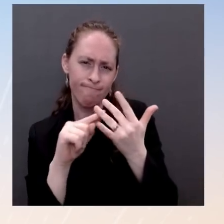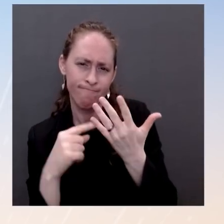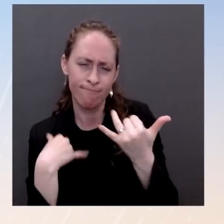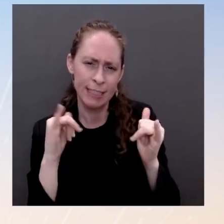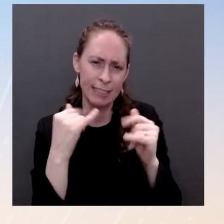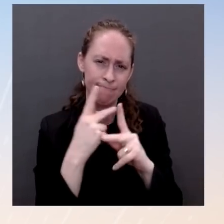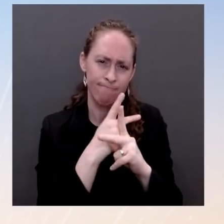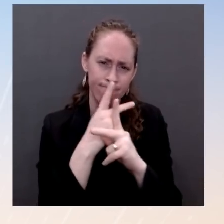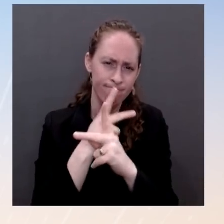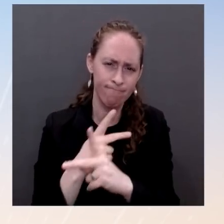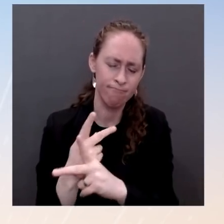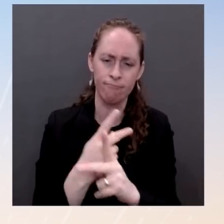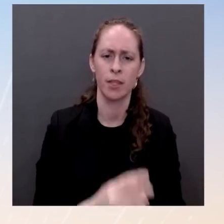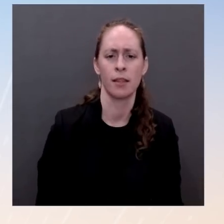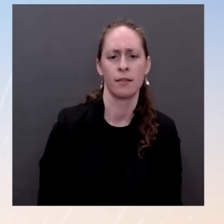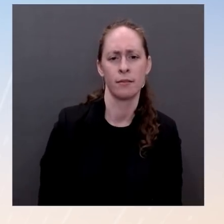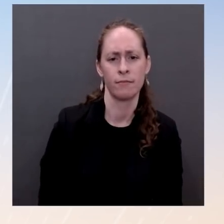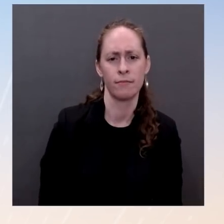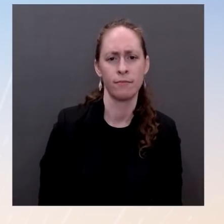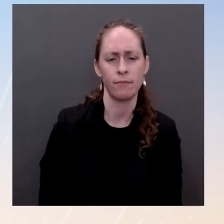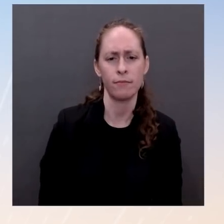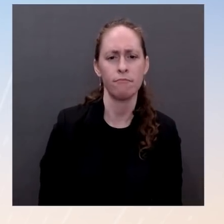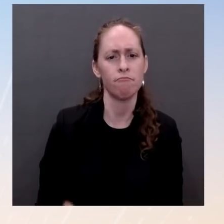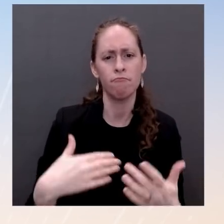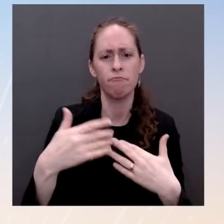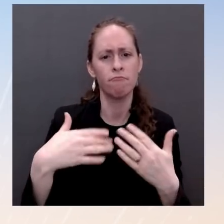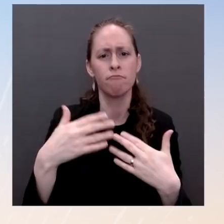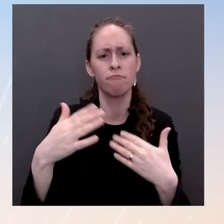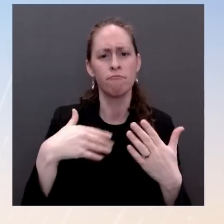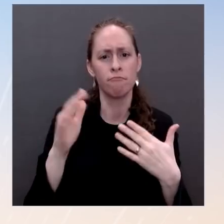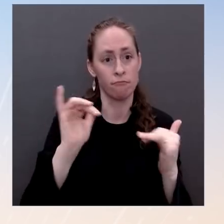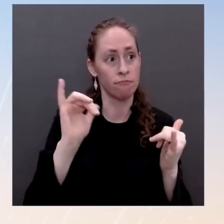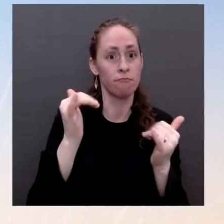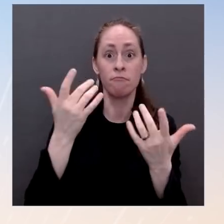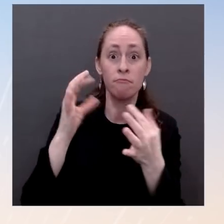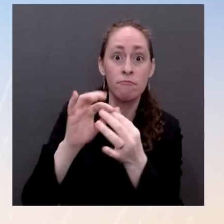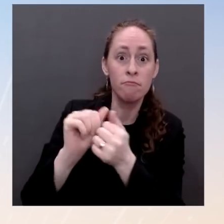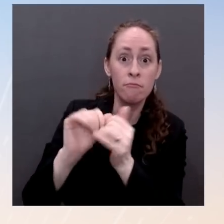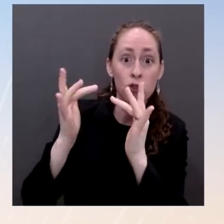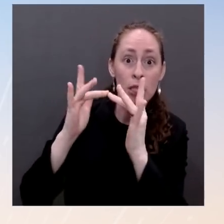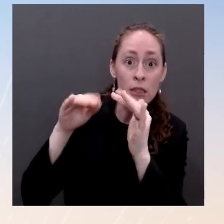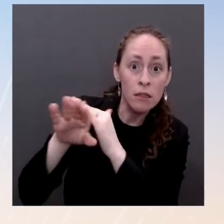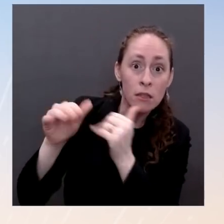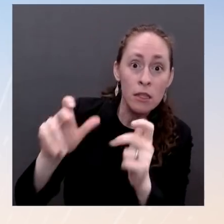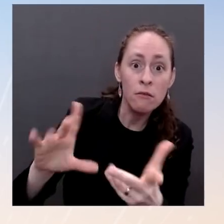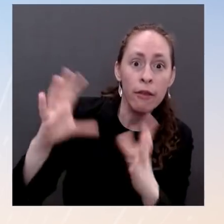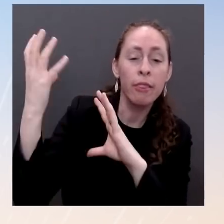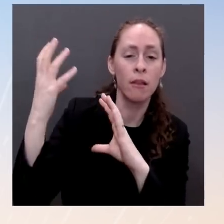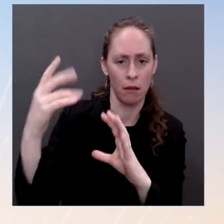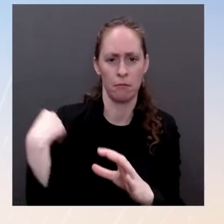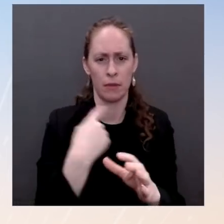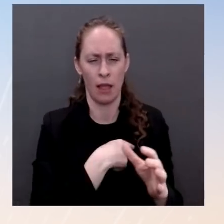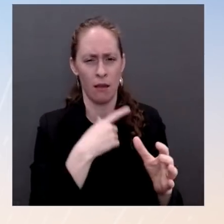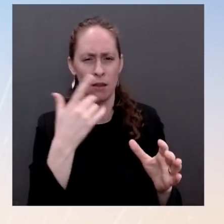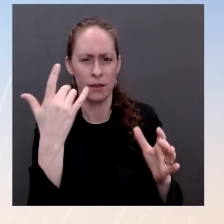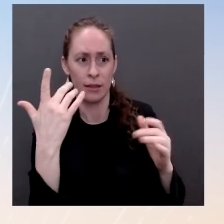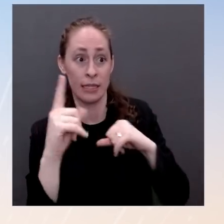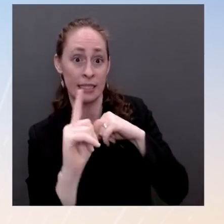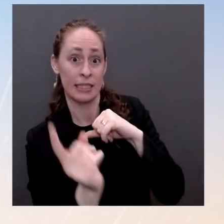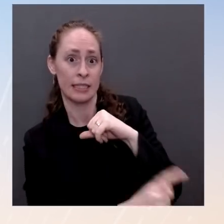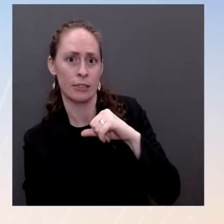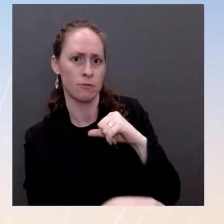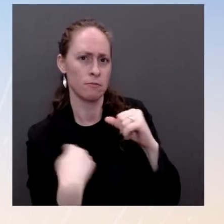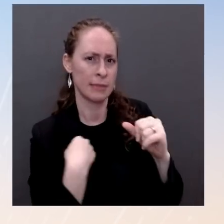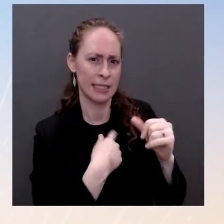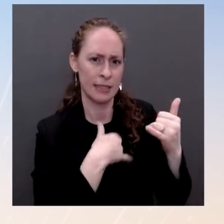be in this case as well. I would note, though, as it relates to sanctions, one, there's a range of means that we could respond, both seen and